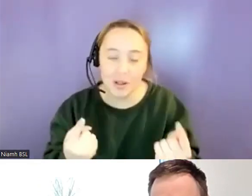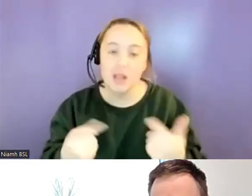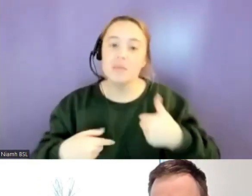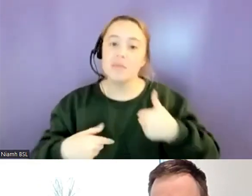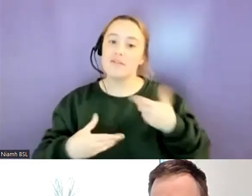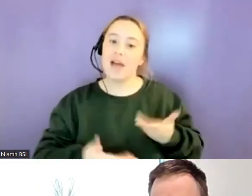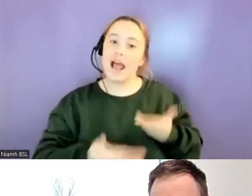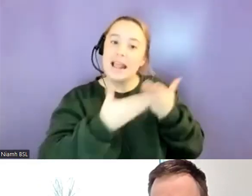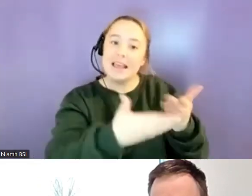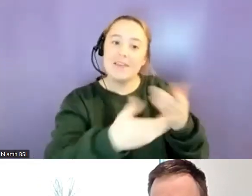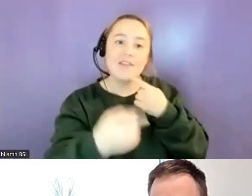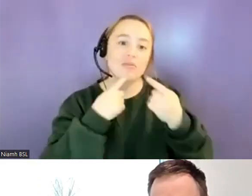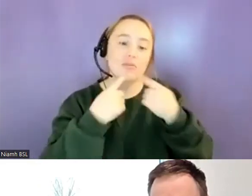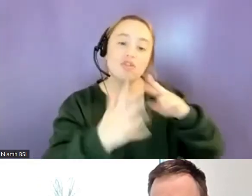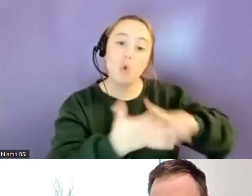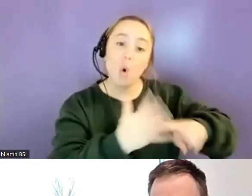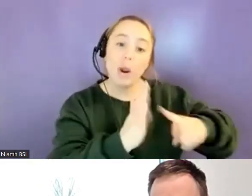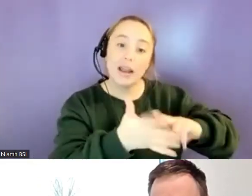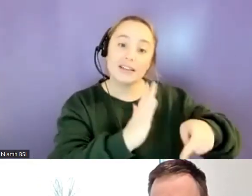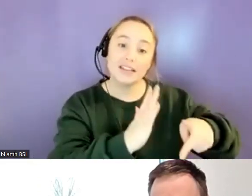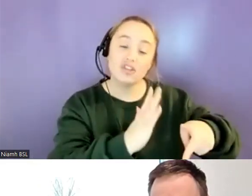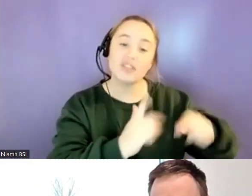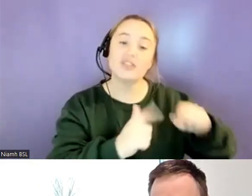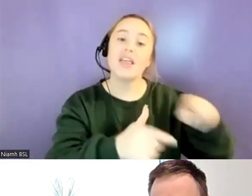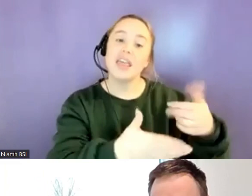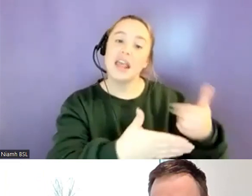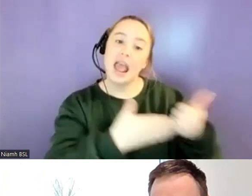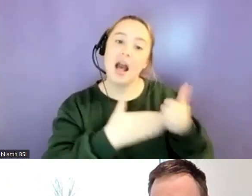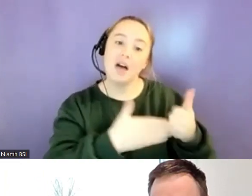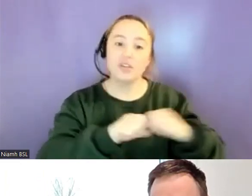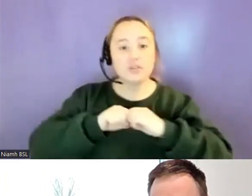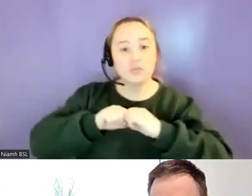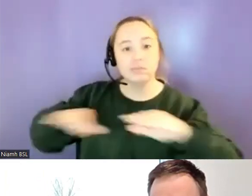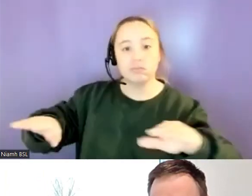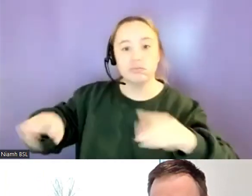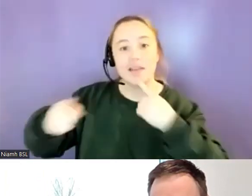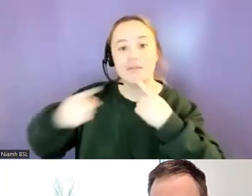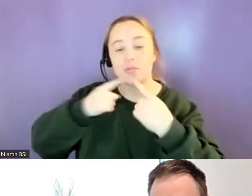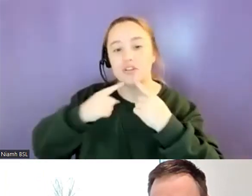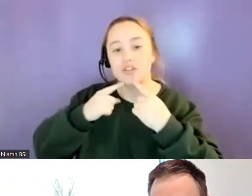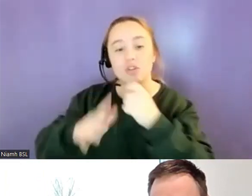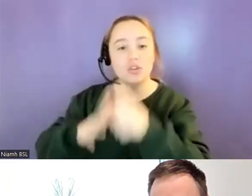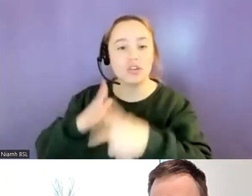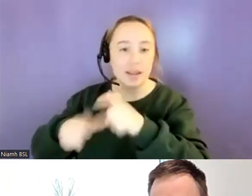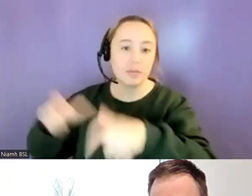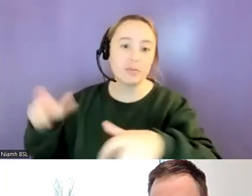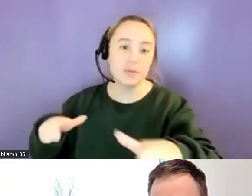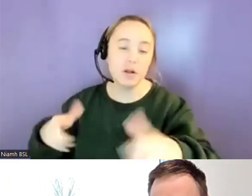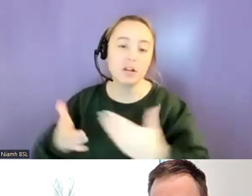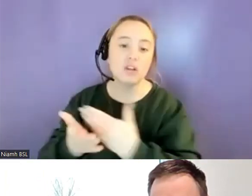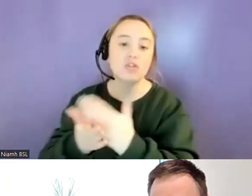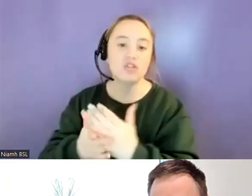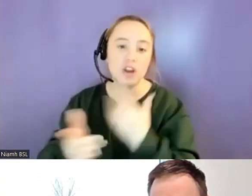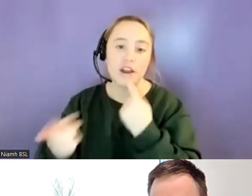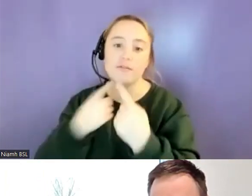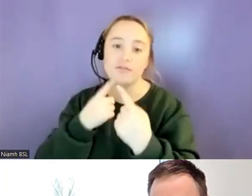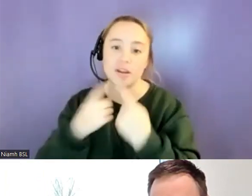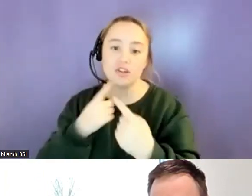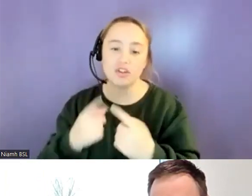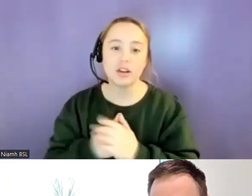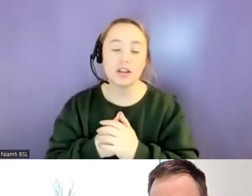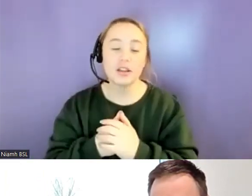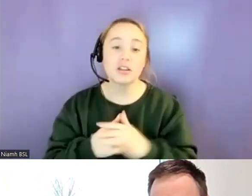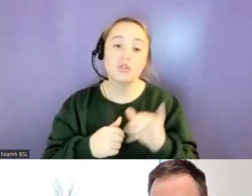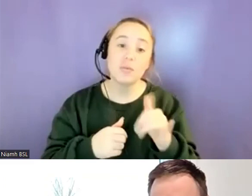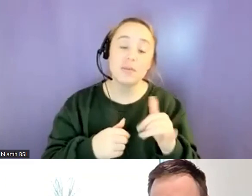possible, then they are really, really helpful to me. They really help me in sharing that information with